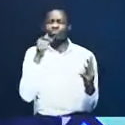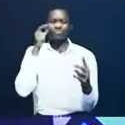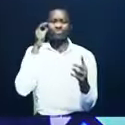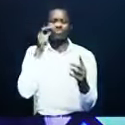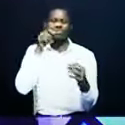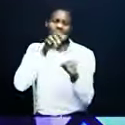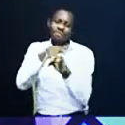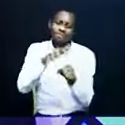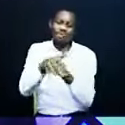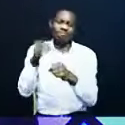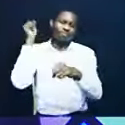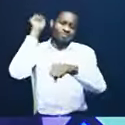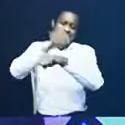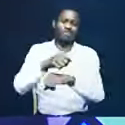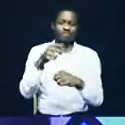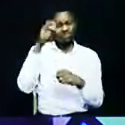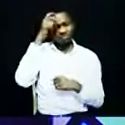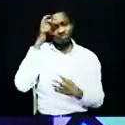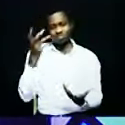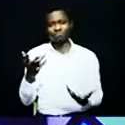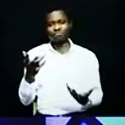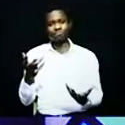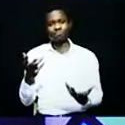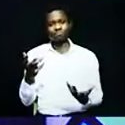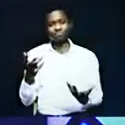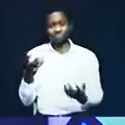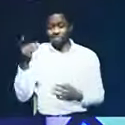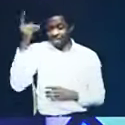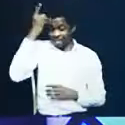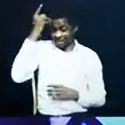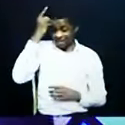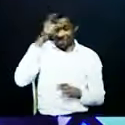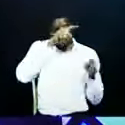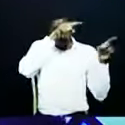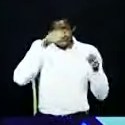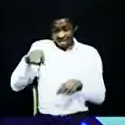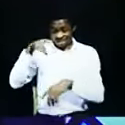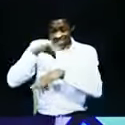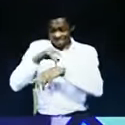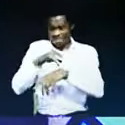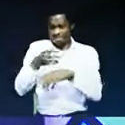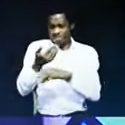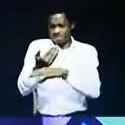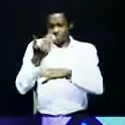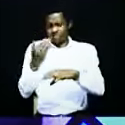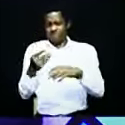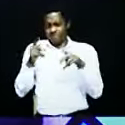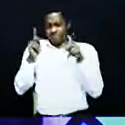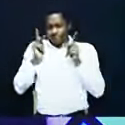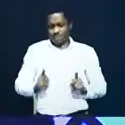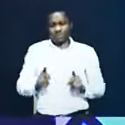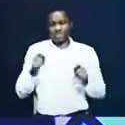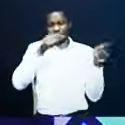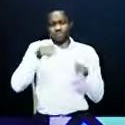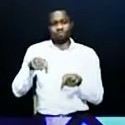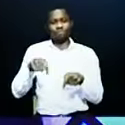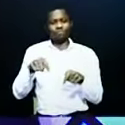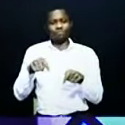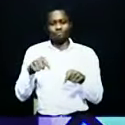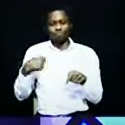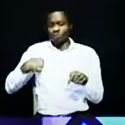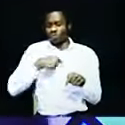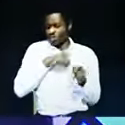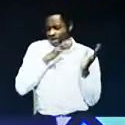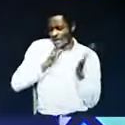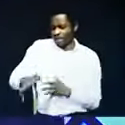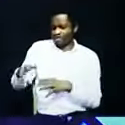devil. He came on this planet before we came. We will leave him here. Other